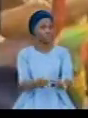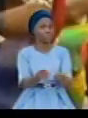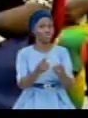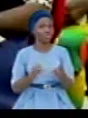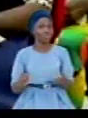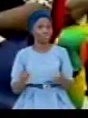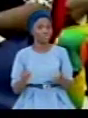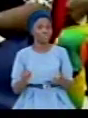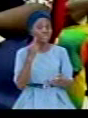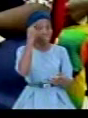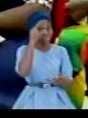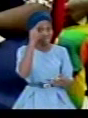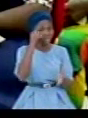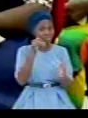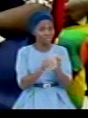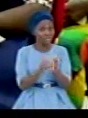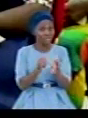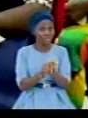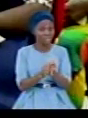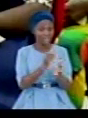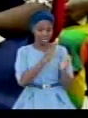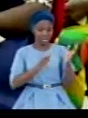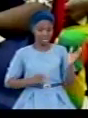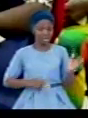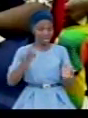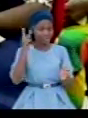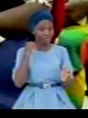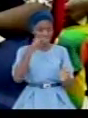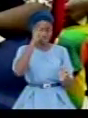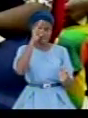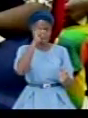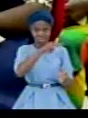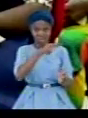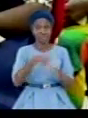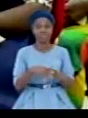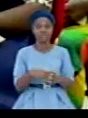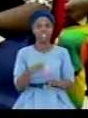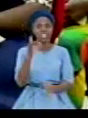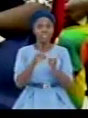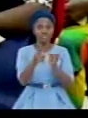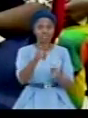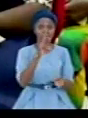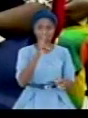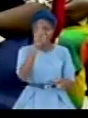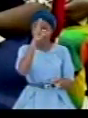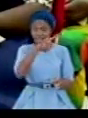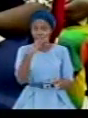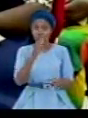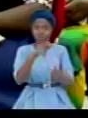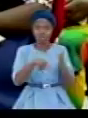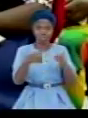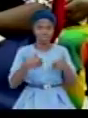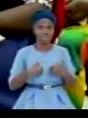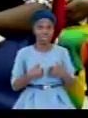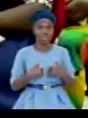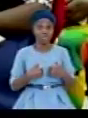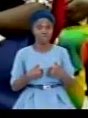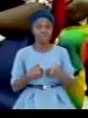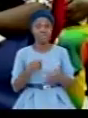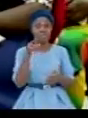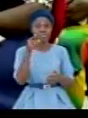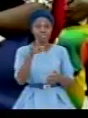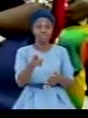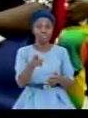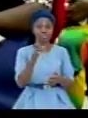Christ was ignorant of what he possessed. If you're ignorant of what you possess, they'll pick a